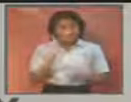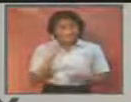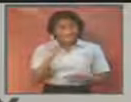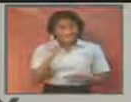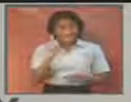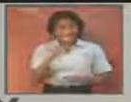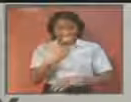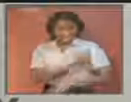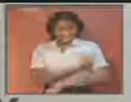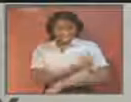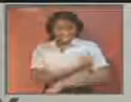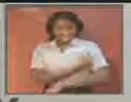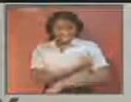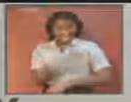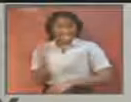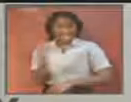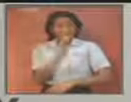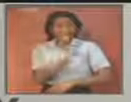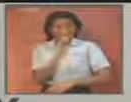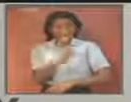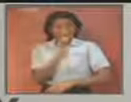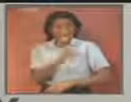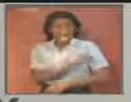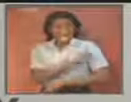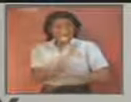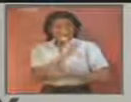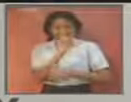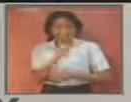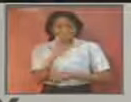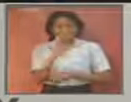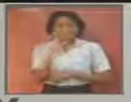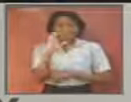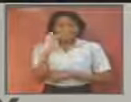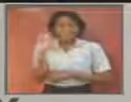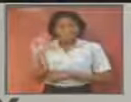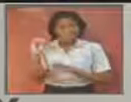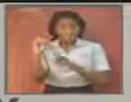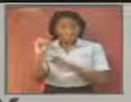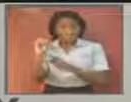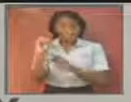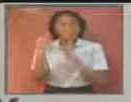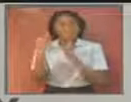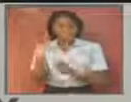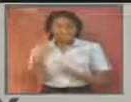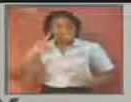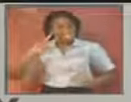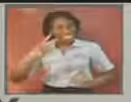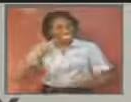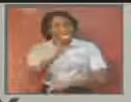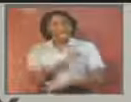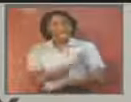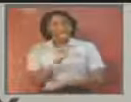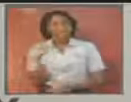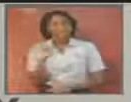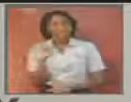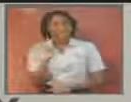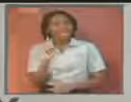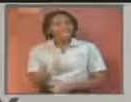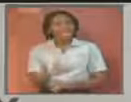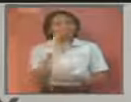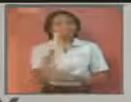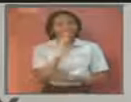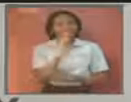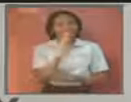of AstraZeneca, first dose AstraZeneca at Toko, you will now be doing your second dose at the